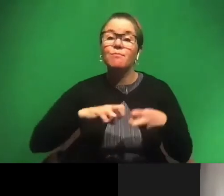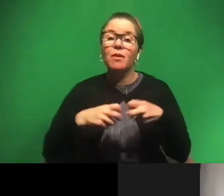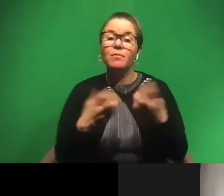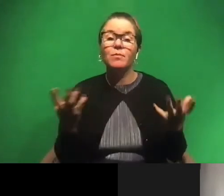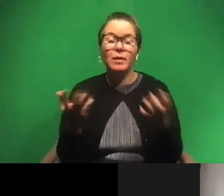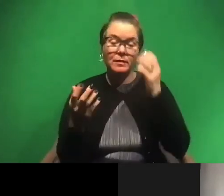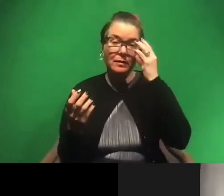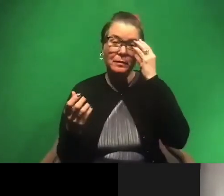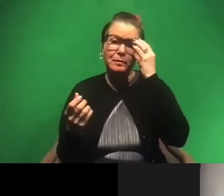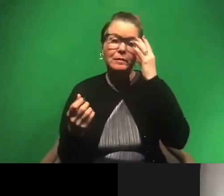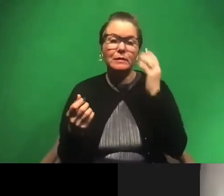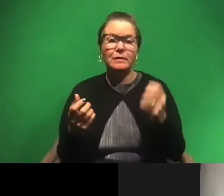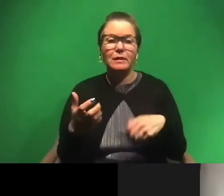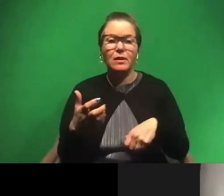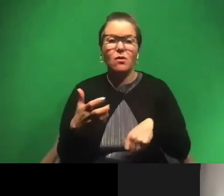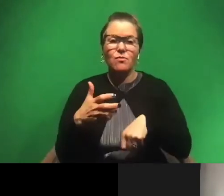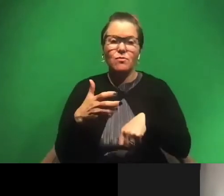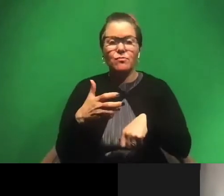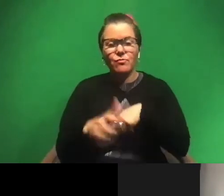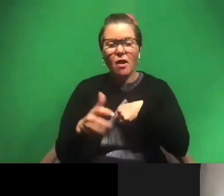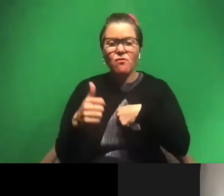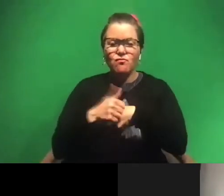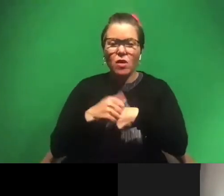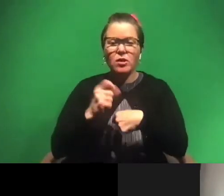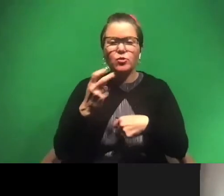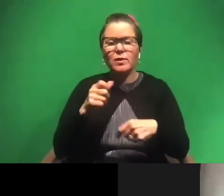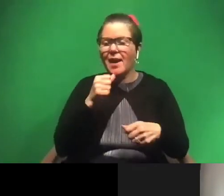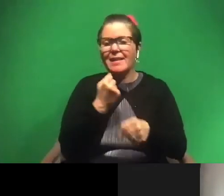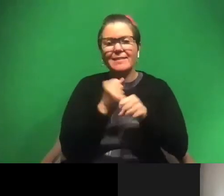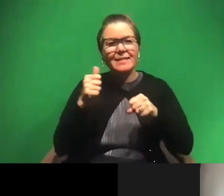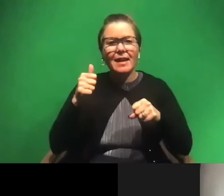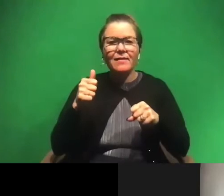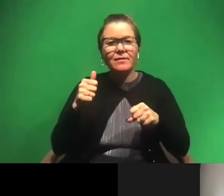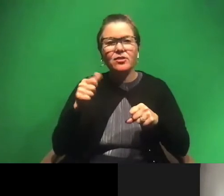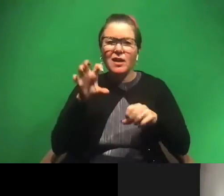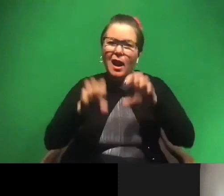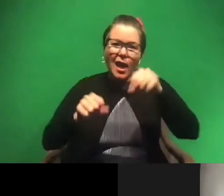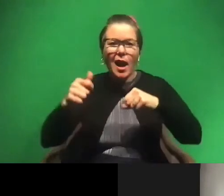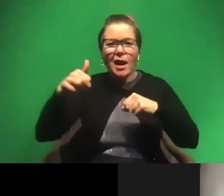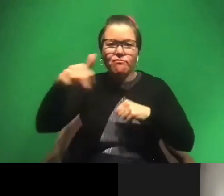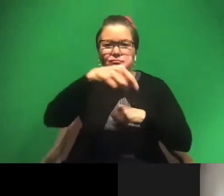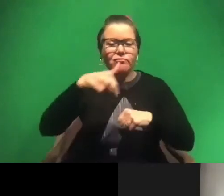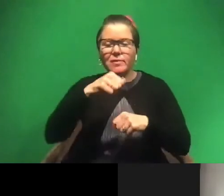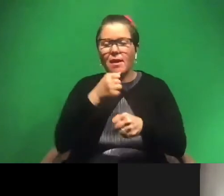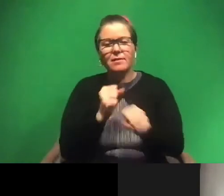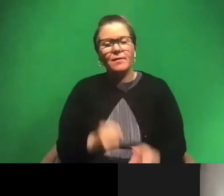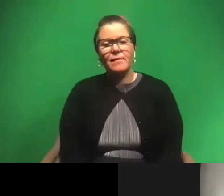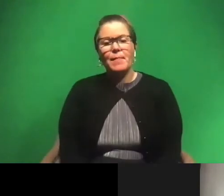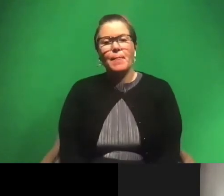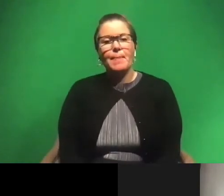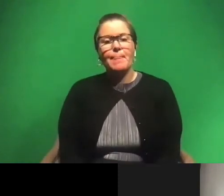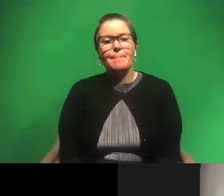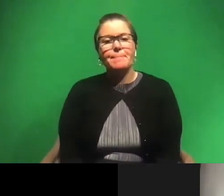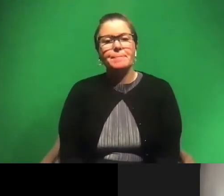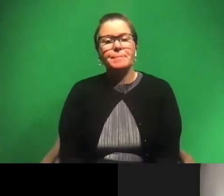really kind of like rough, rocky shores. They're not very safe places to be like climbing around on rocks. Yeah.